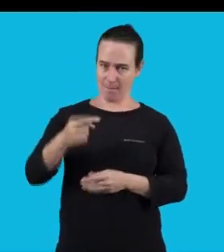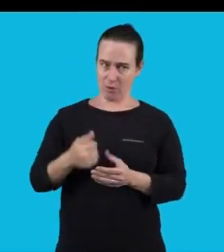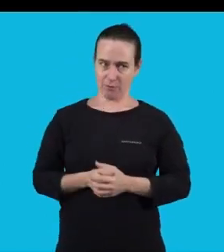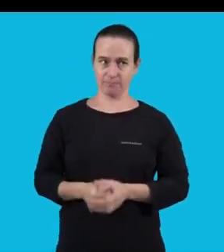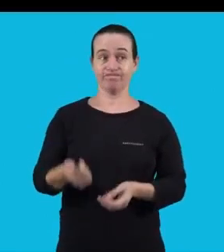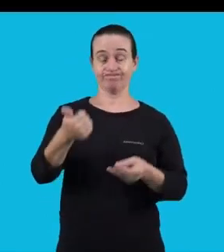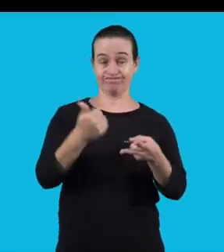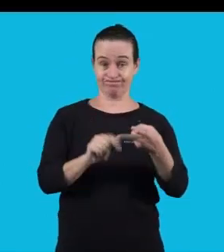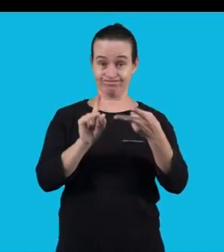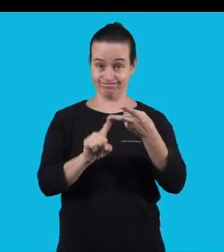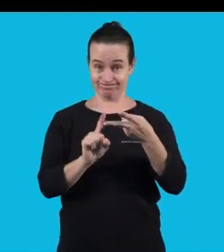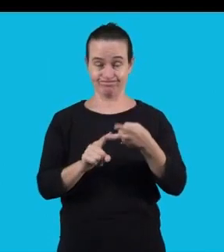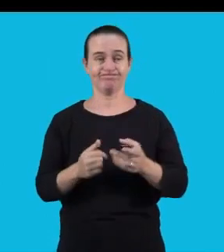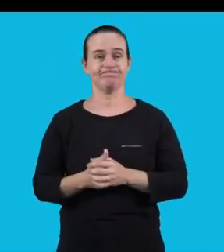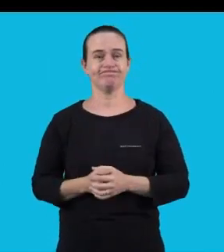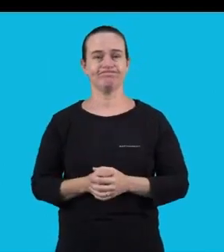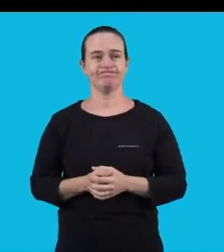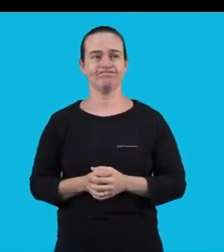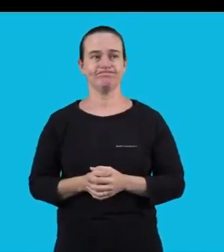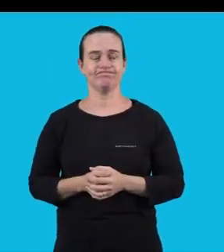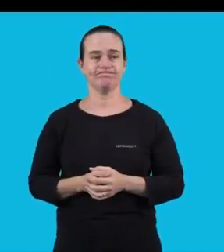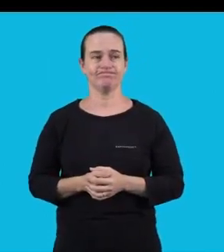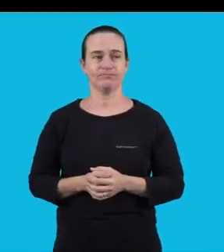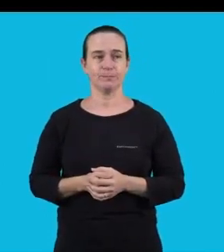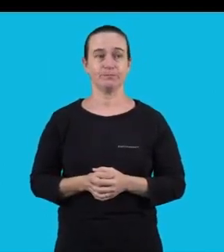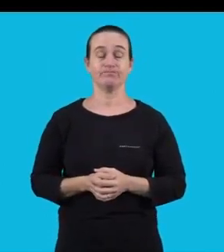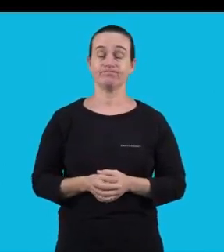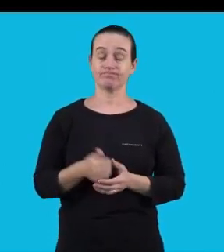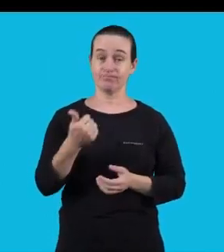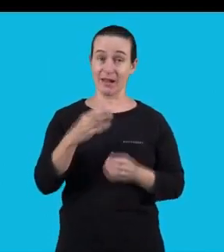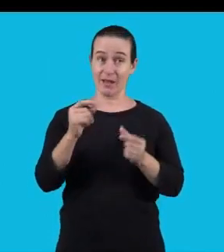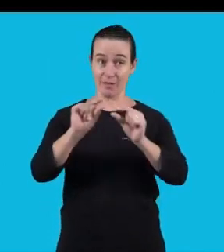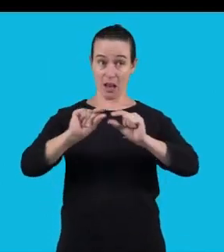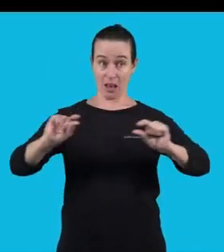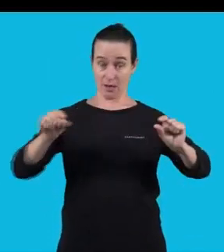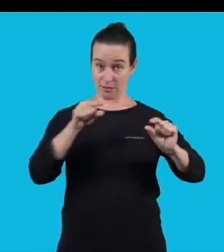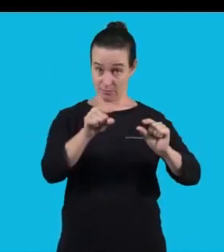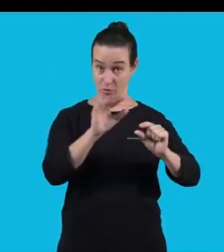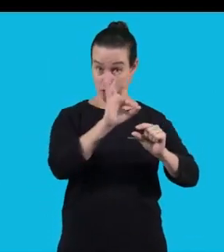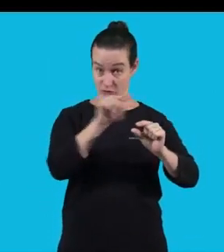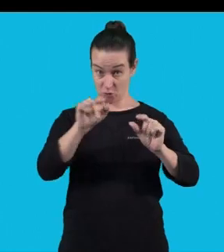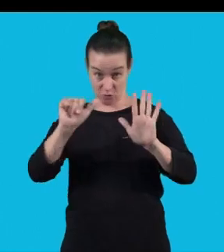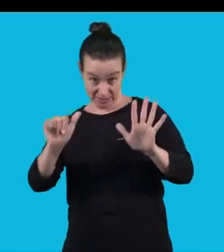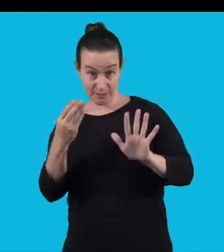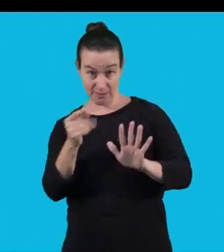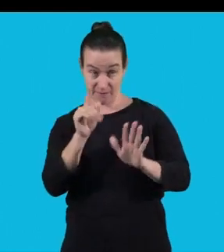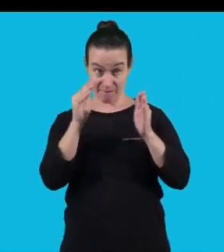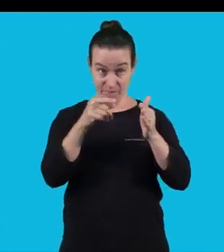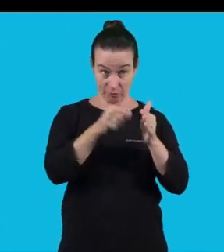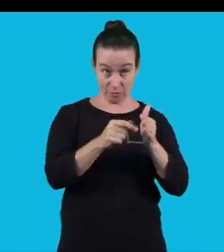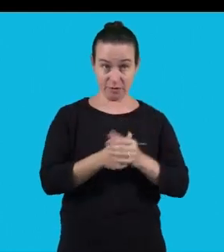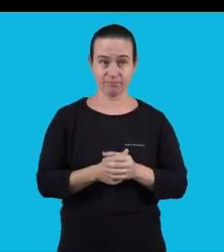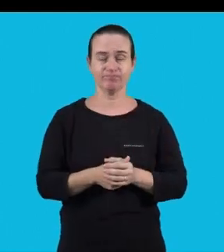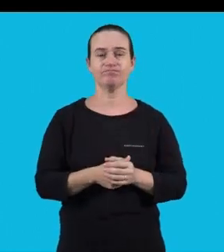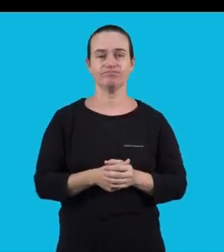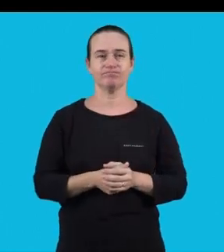mark. Now let's take a look at question 5.2. Here it's given us a line reference, refer to lines